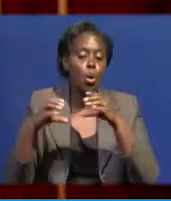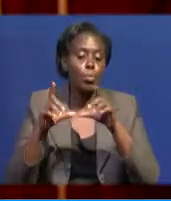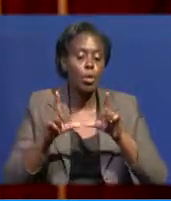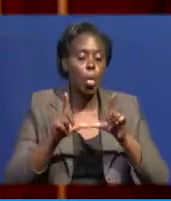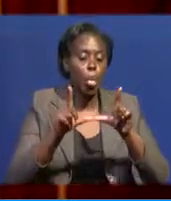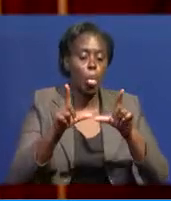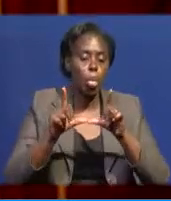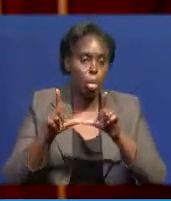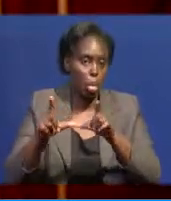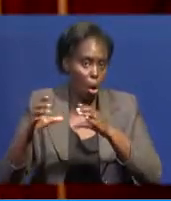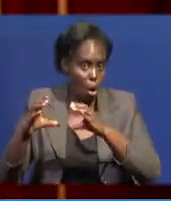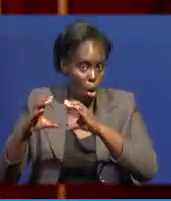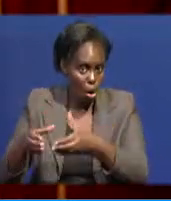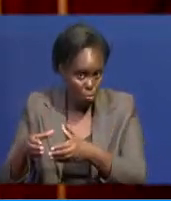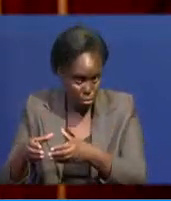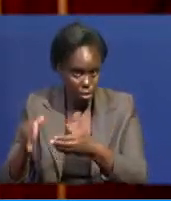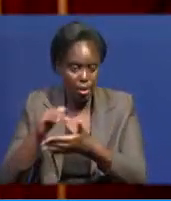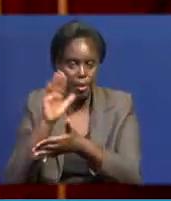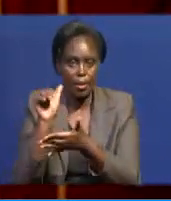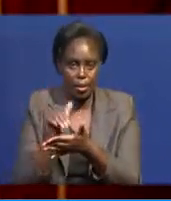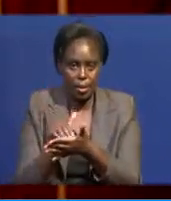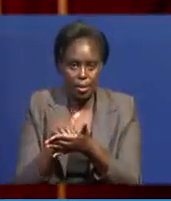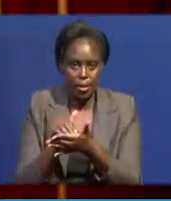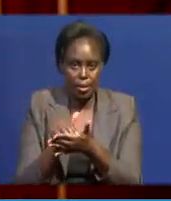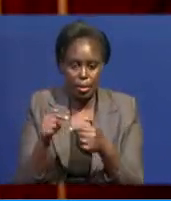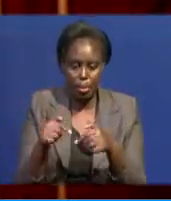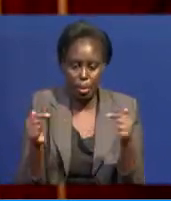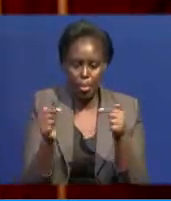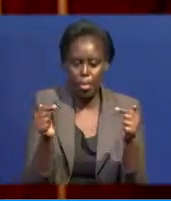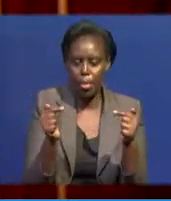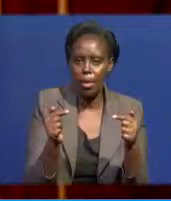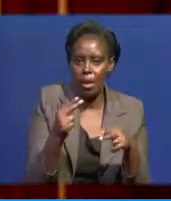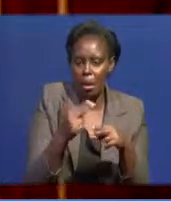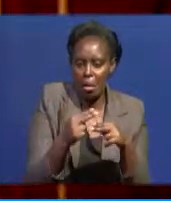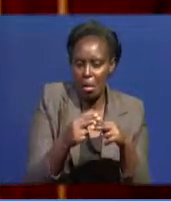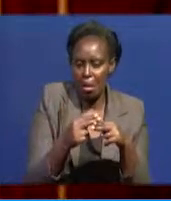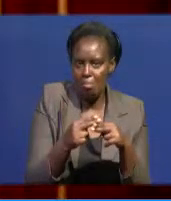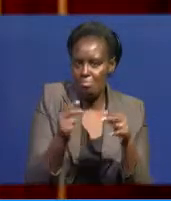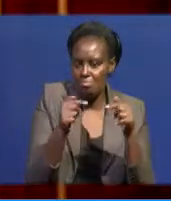titling. Honorable Speaker, including disagreement on names,